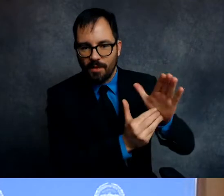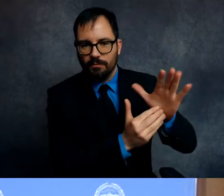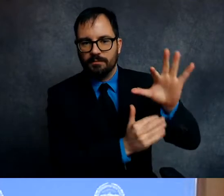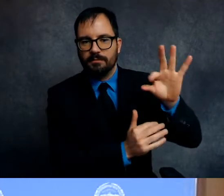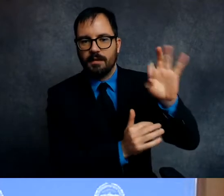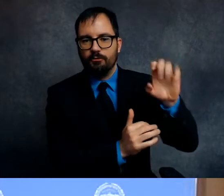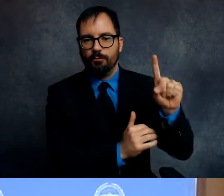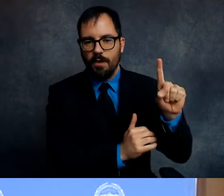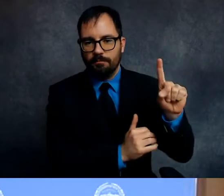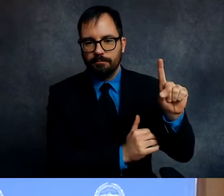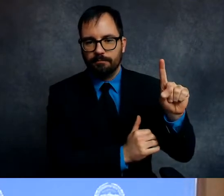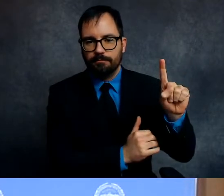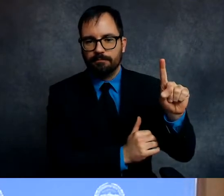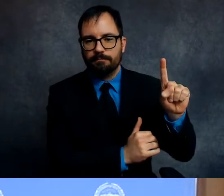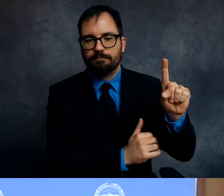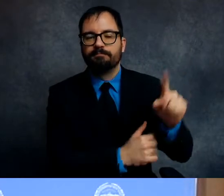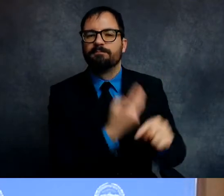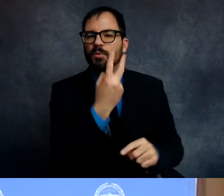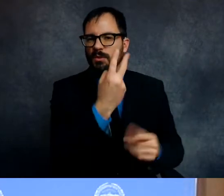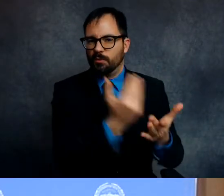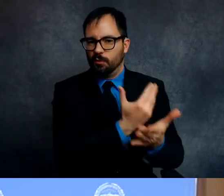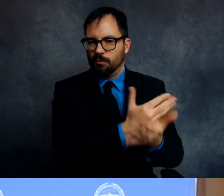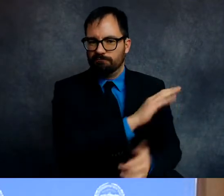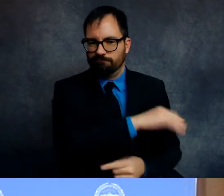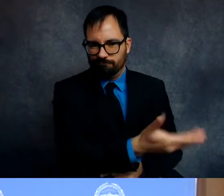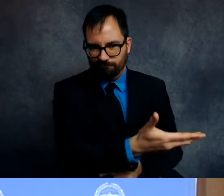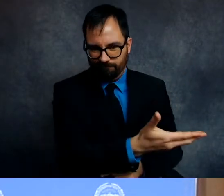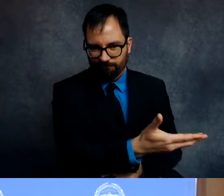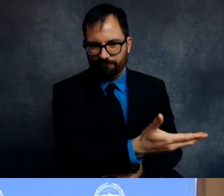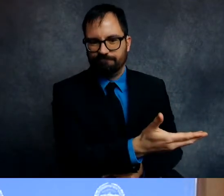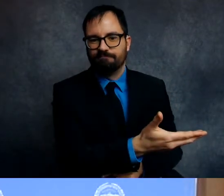total since the beginning of the pandemic in Boston of cases,